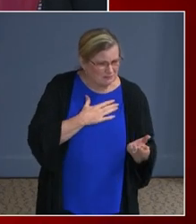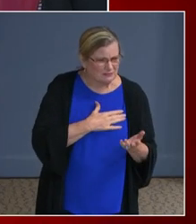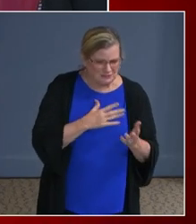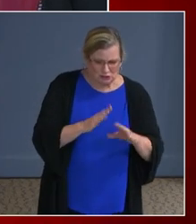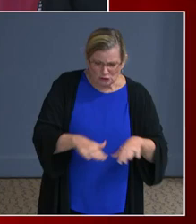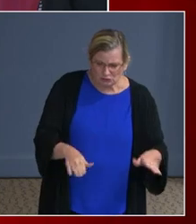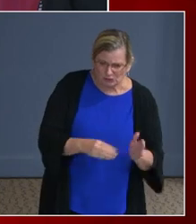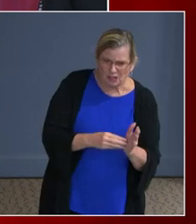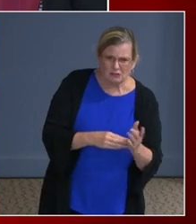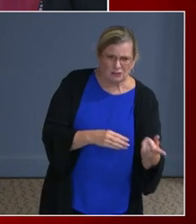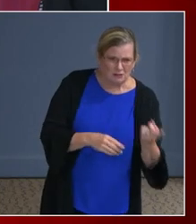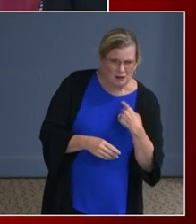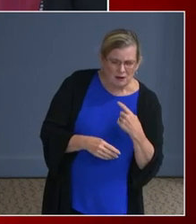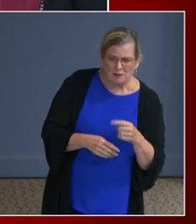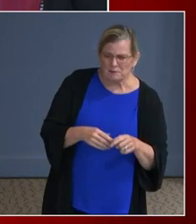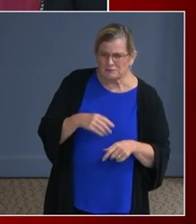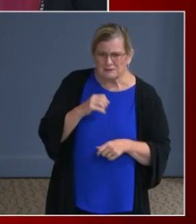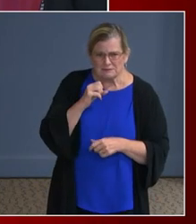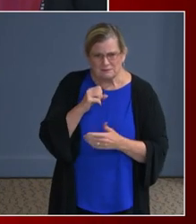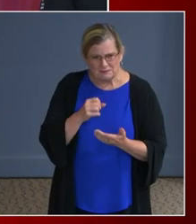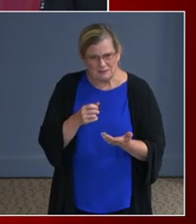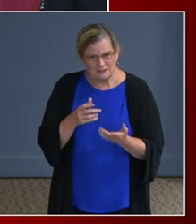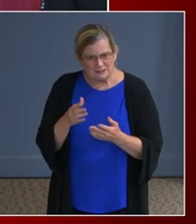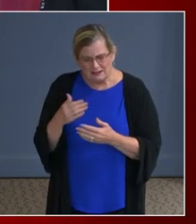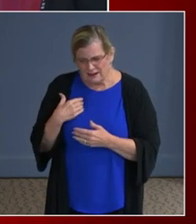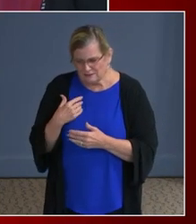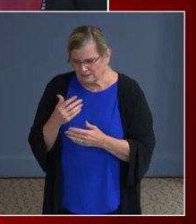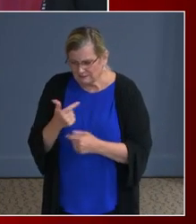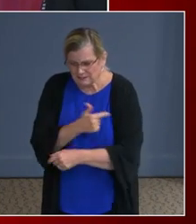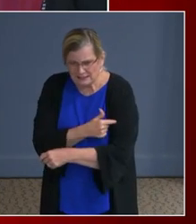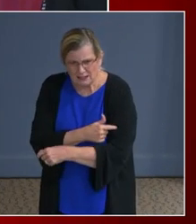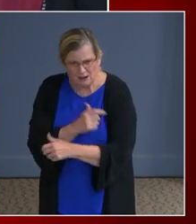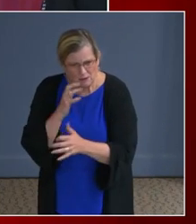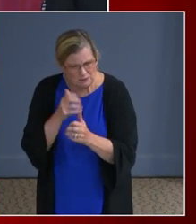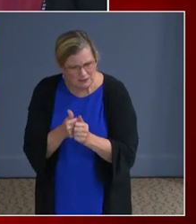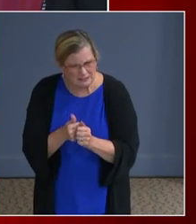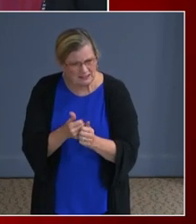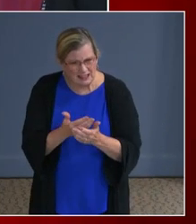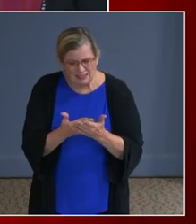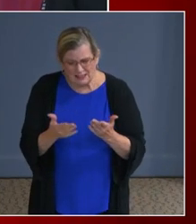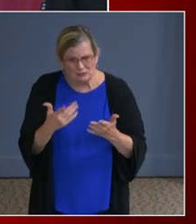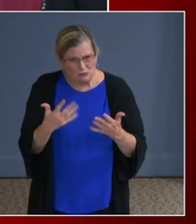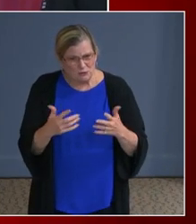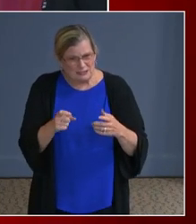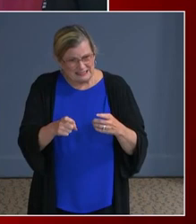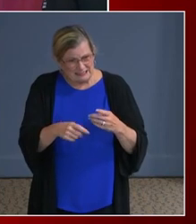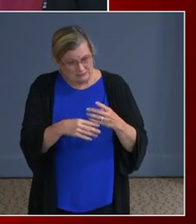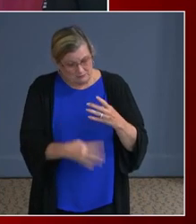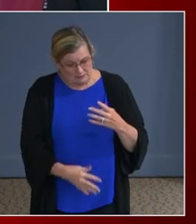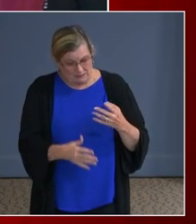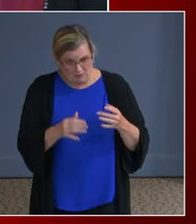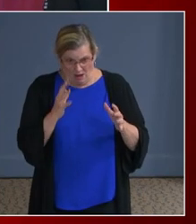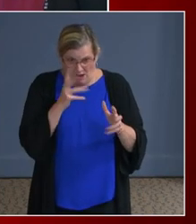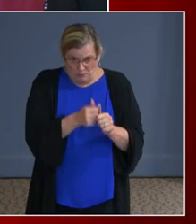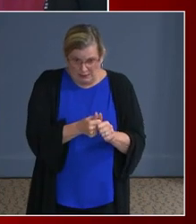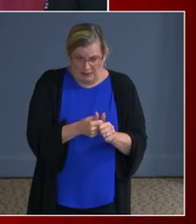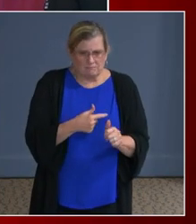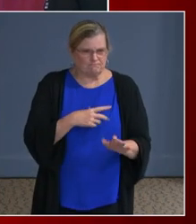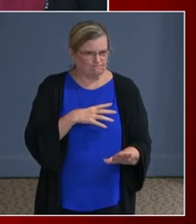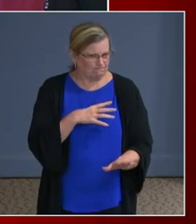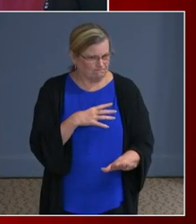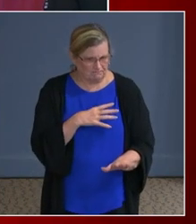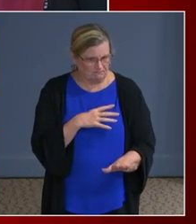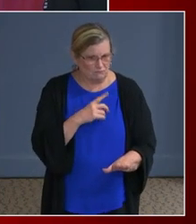healthcare services like vaccinations, to make sure that they stay up to date. Those are very important messages